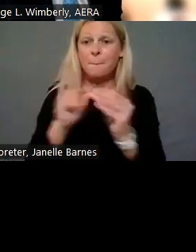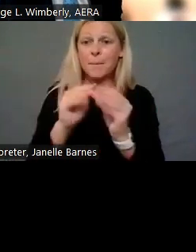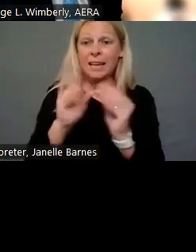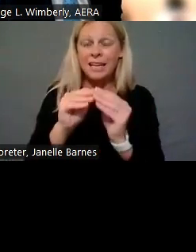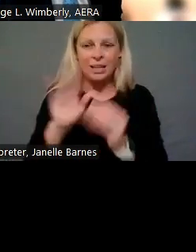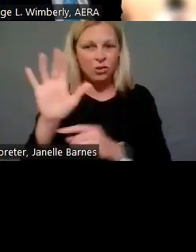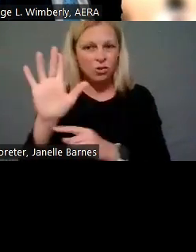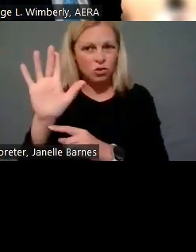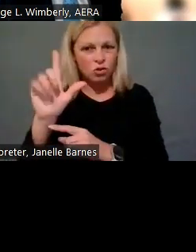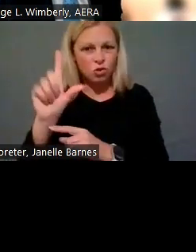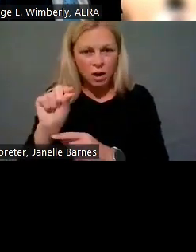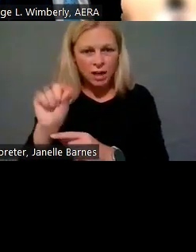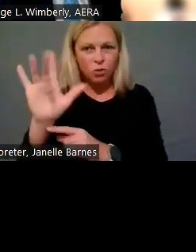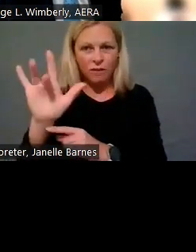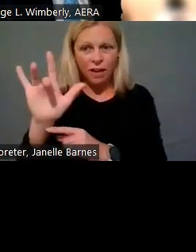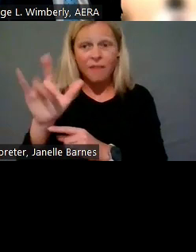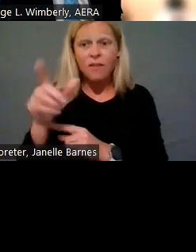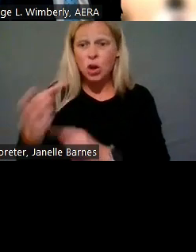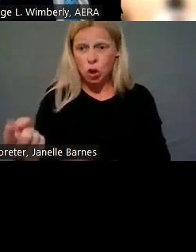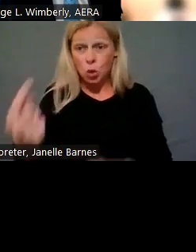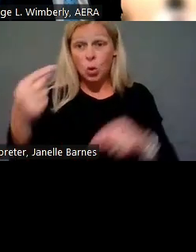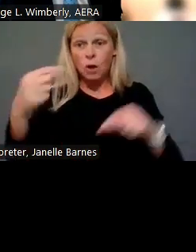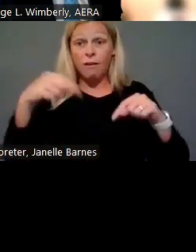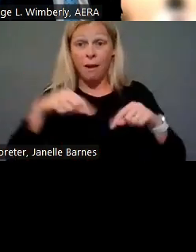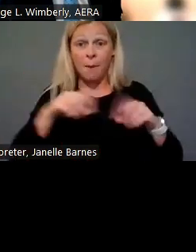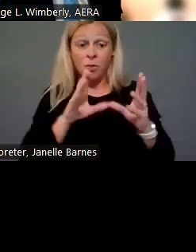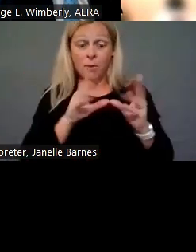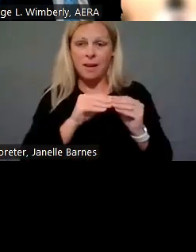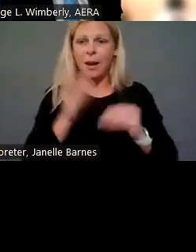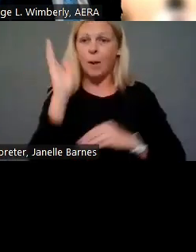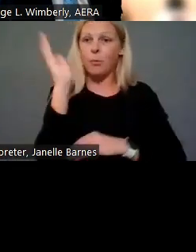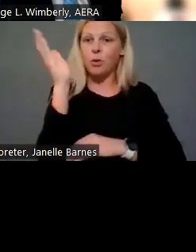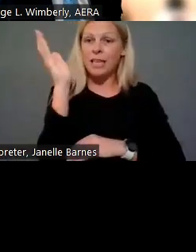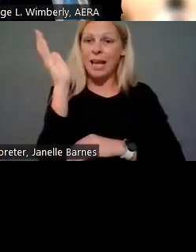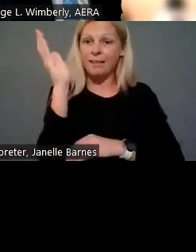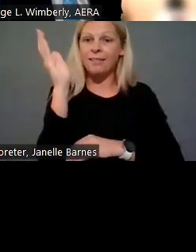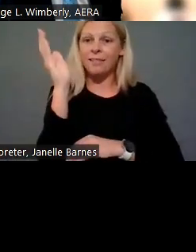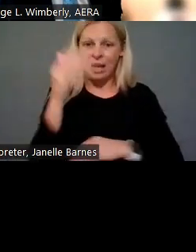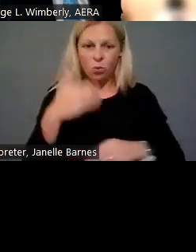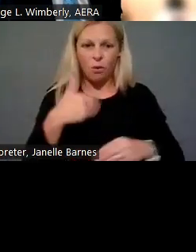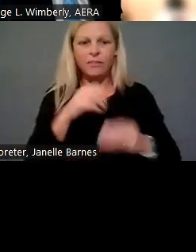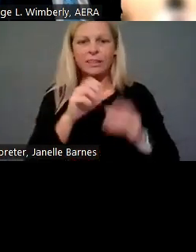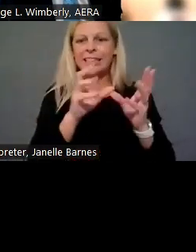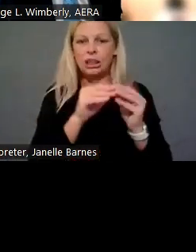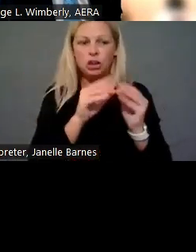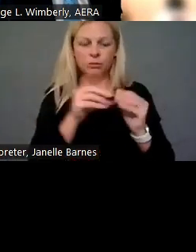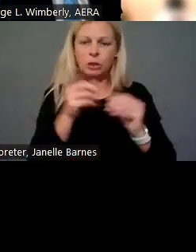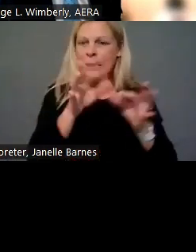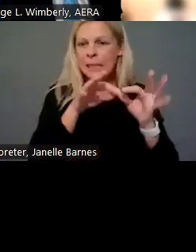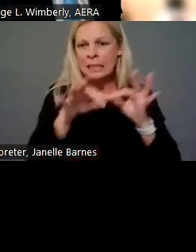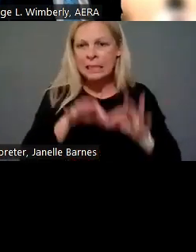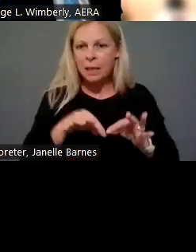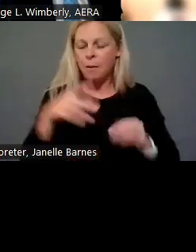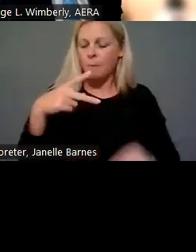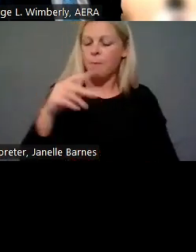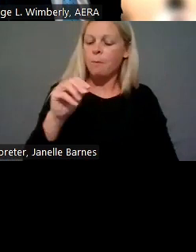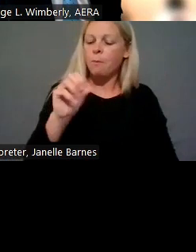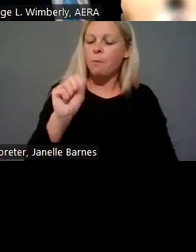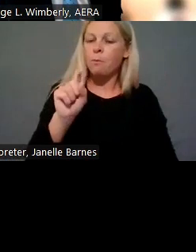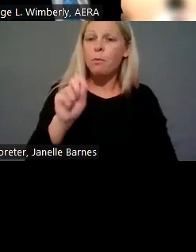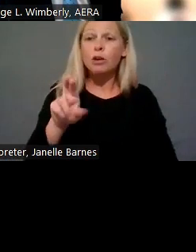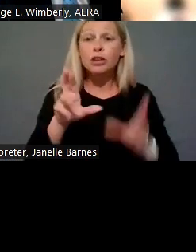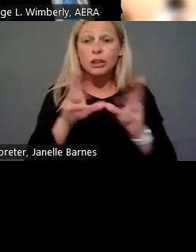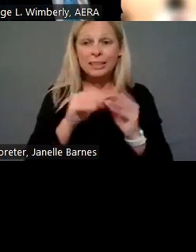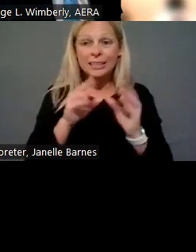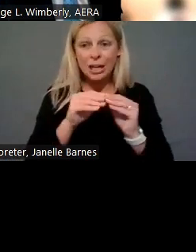and you'll come and you'll present your work in an invited poster session. And I always say this is a poster session where we have some of